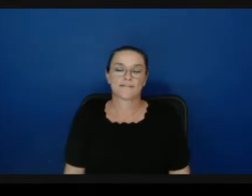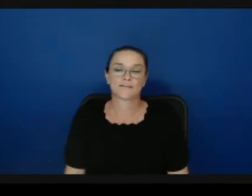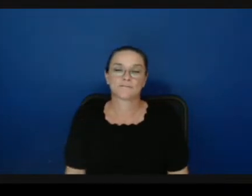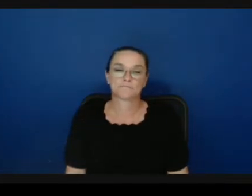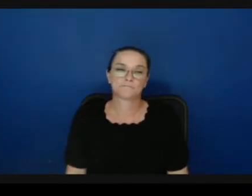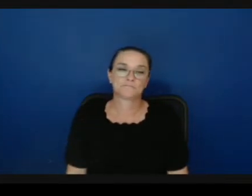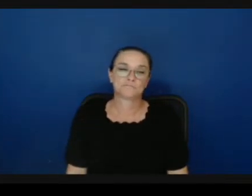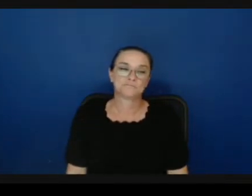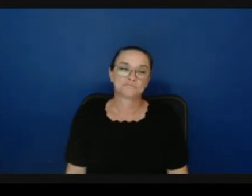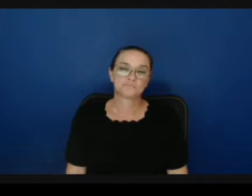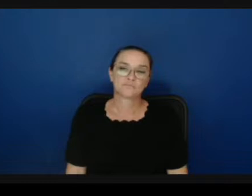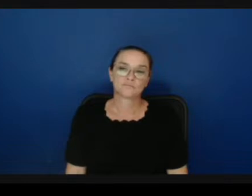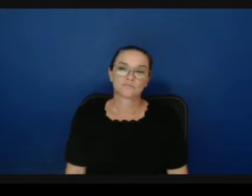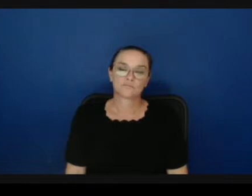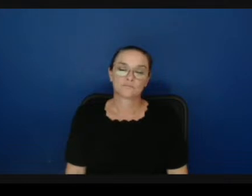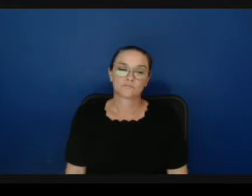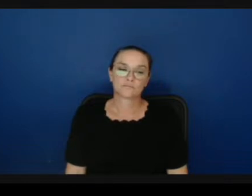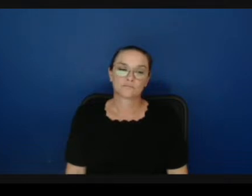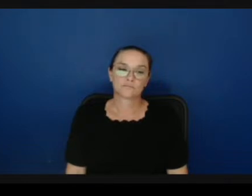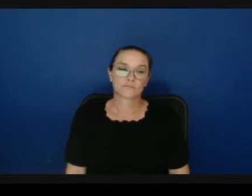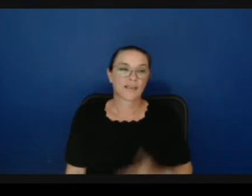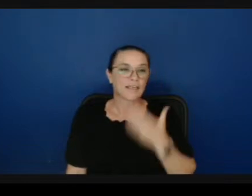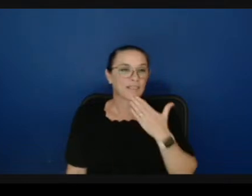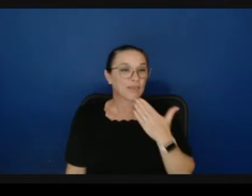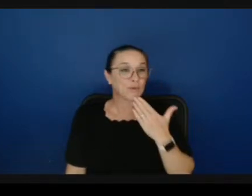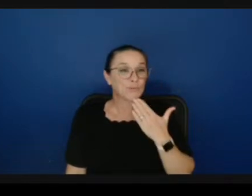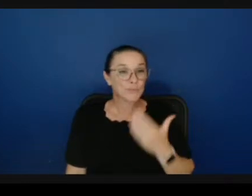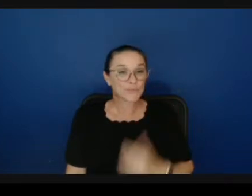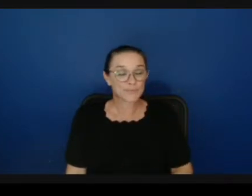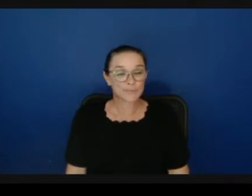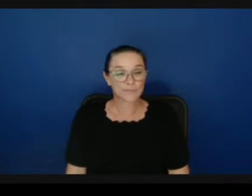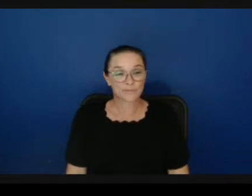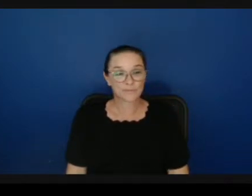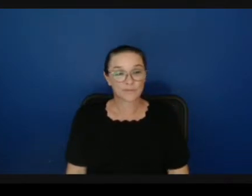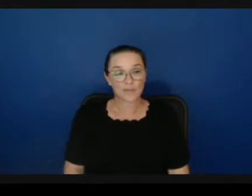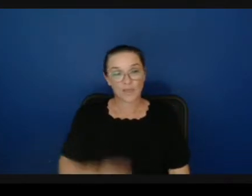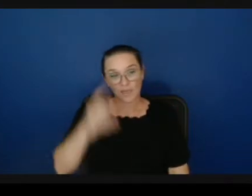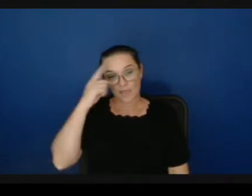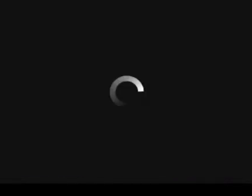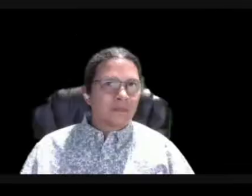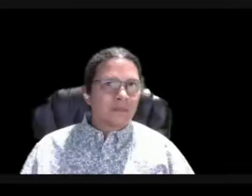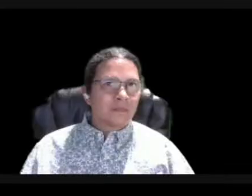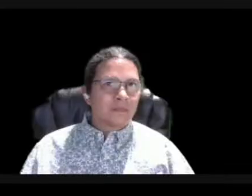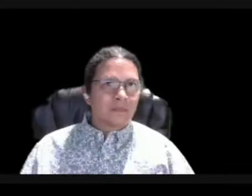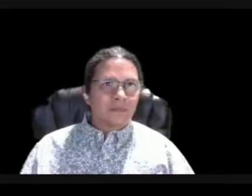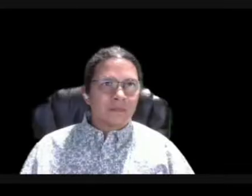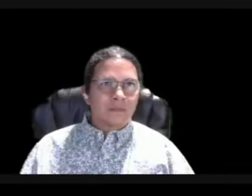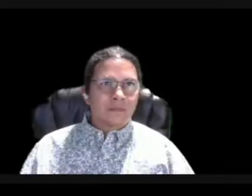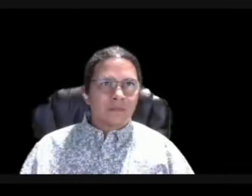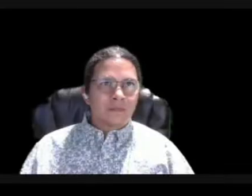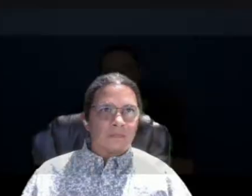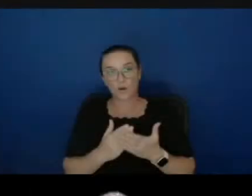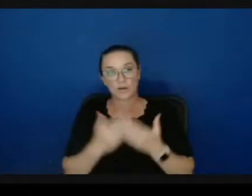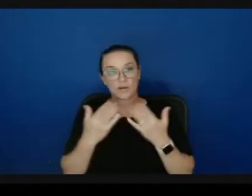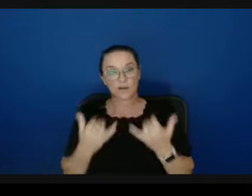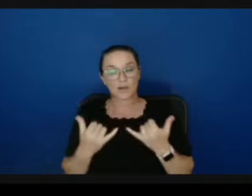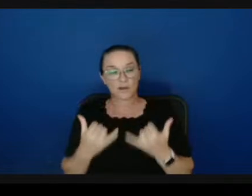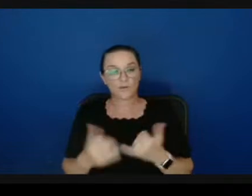right. Thank you, Lou. And I think we will get into our final segment here, which is going to be